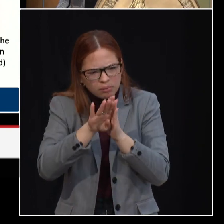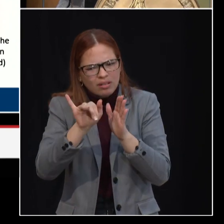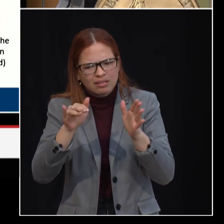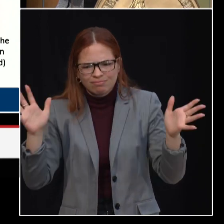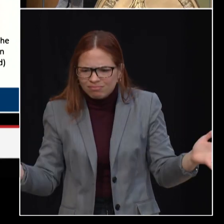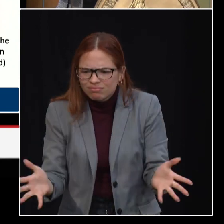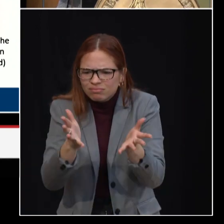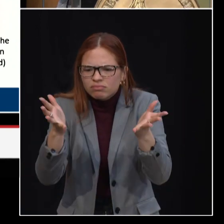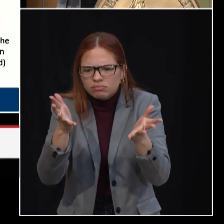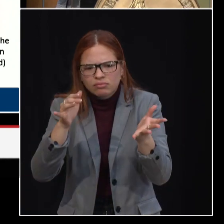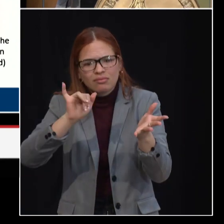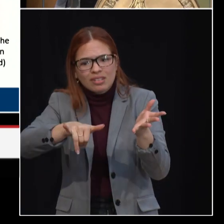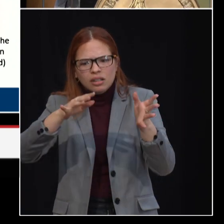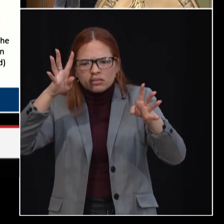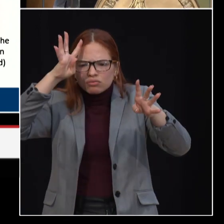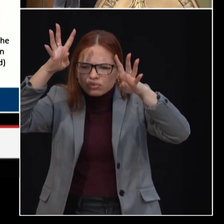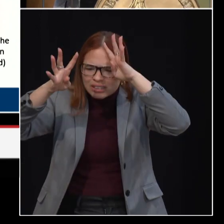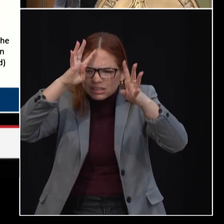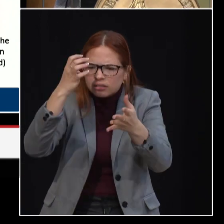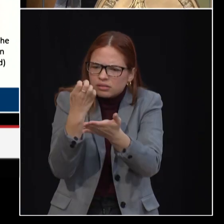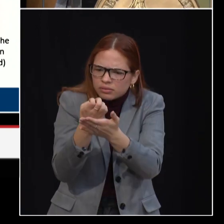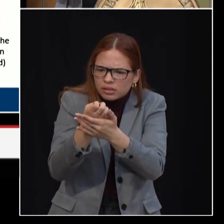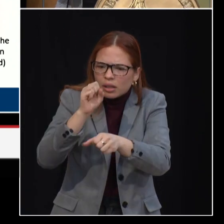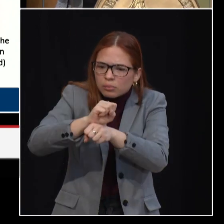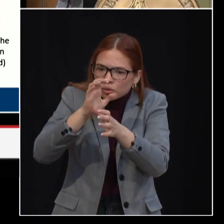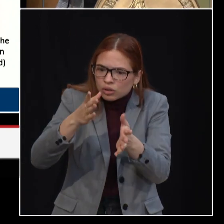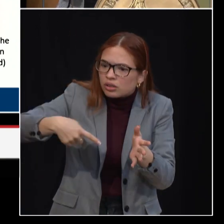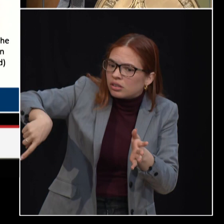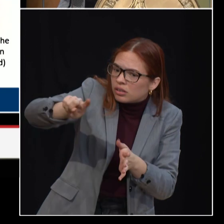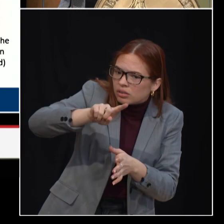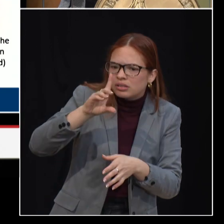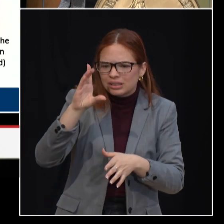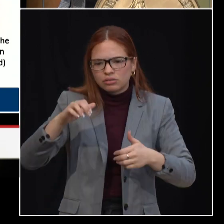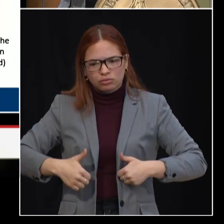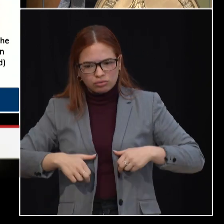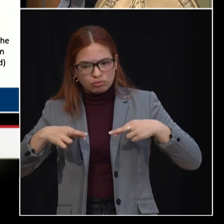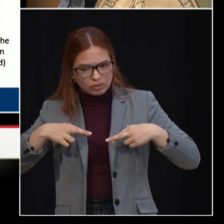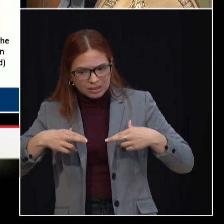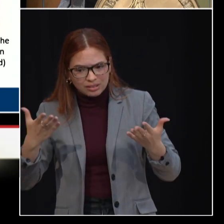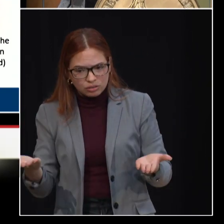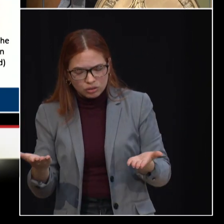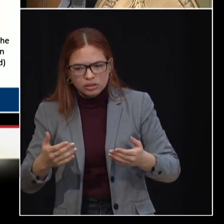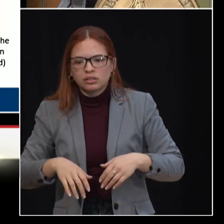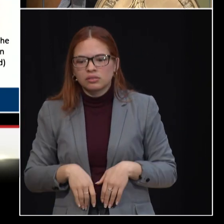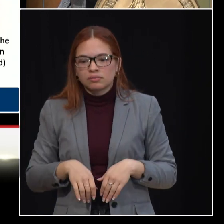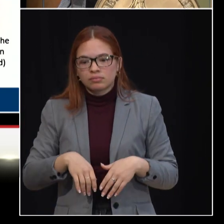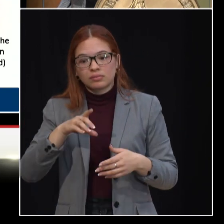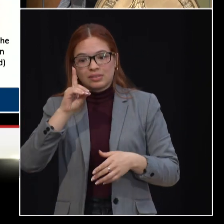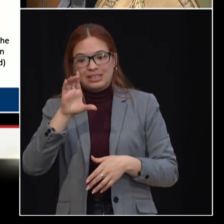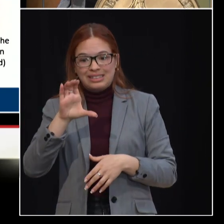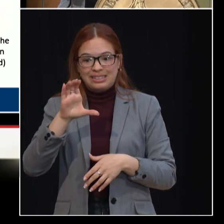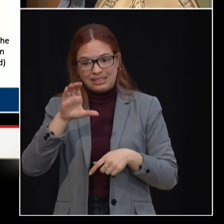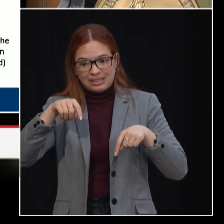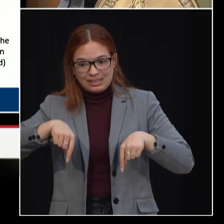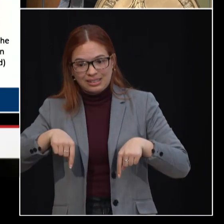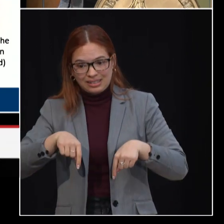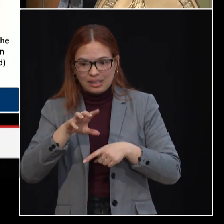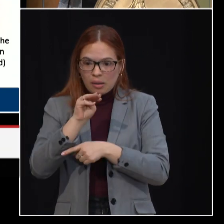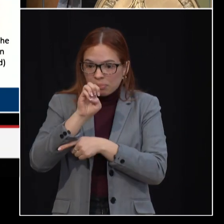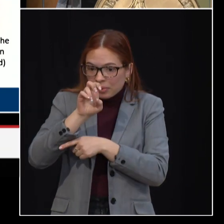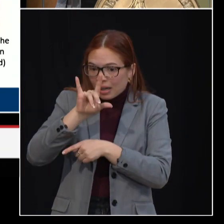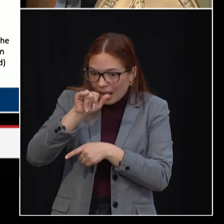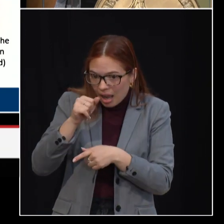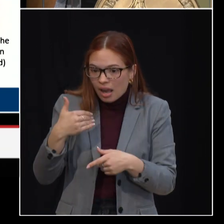for DC residents, encourage the use of the district as a media production hub, and create a sustainable environment for